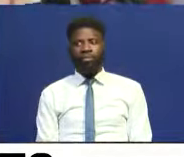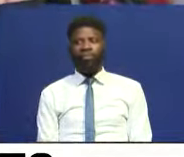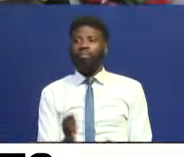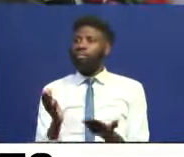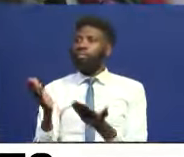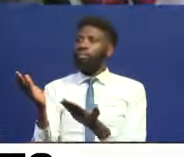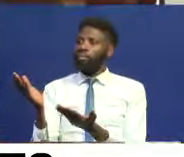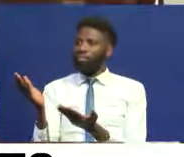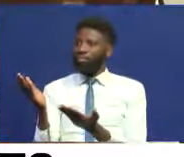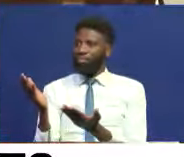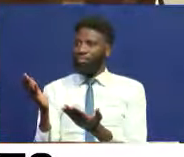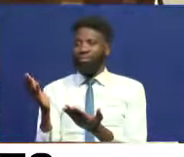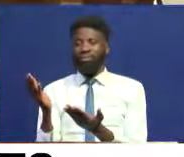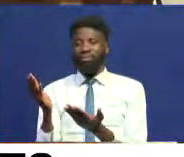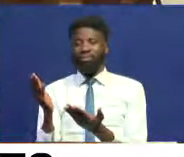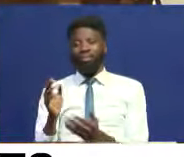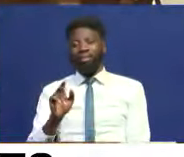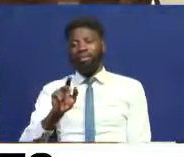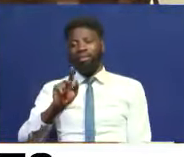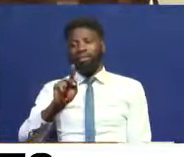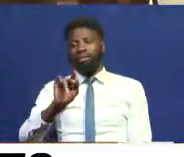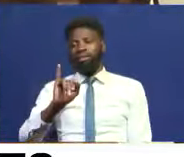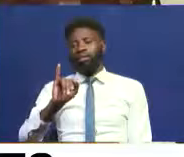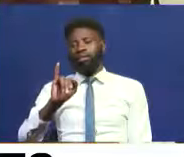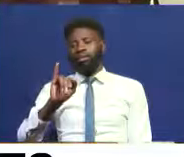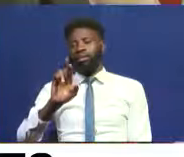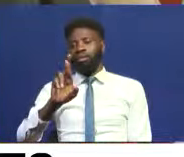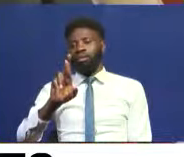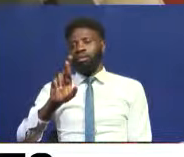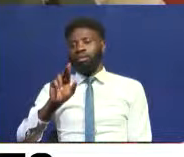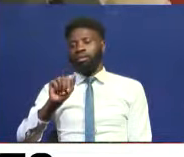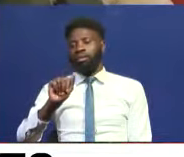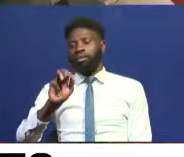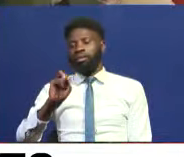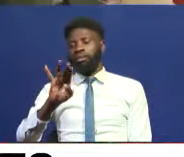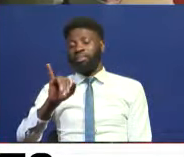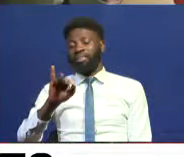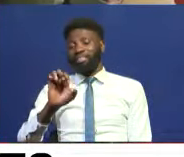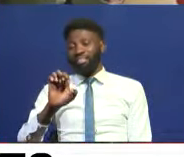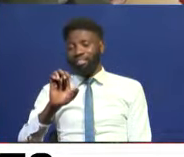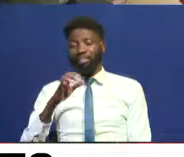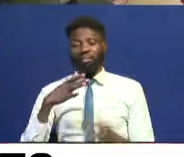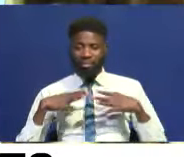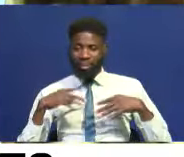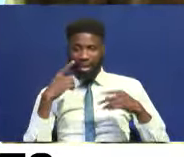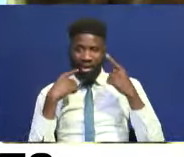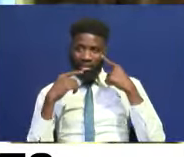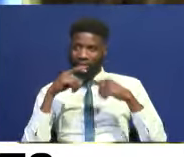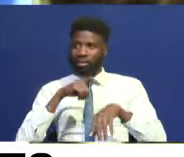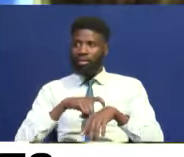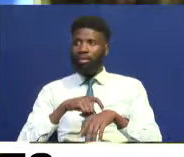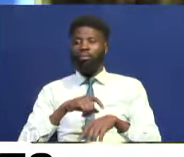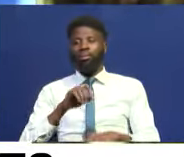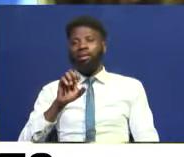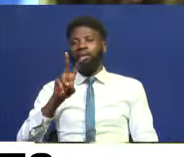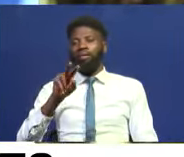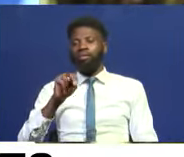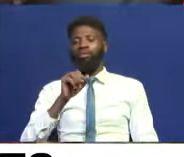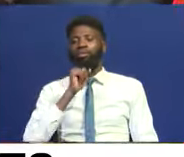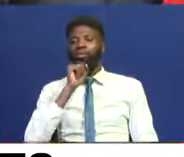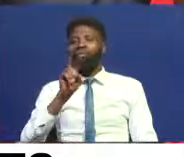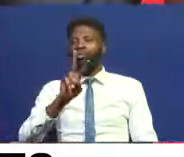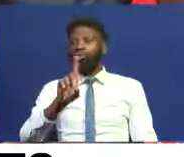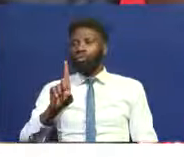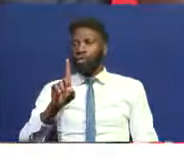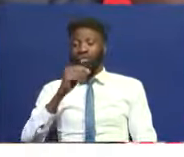Elsewhere, emotions ran high in Kirambaine in Kiambu County during the burial of 21-year-old Evans Kiratu Karobia, who